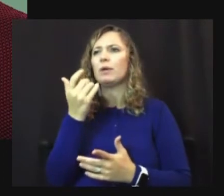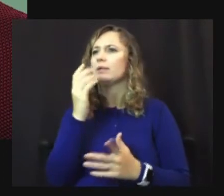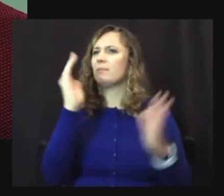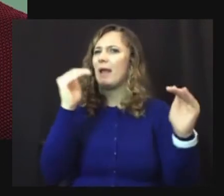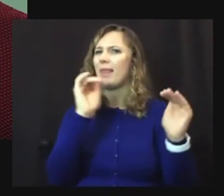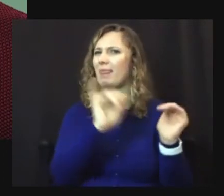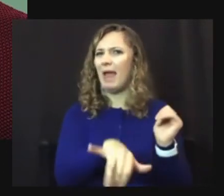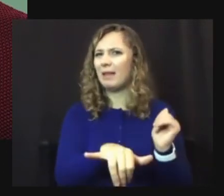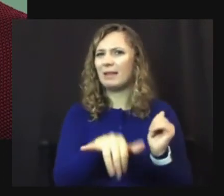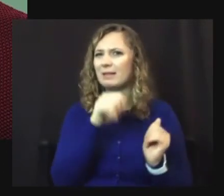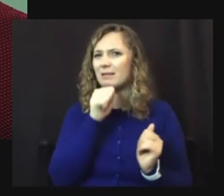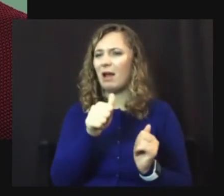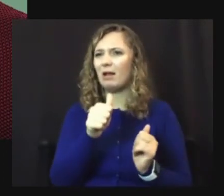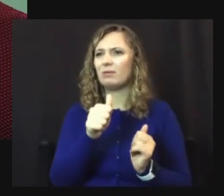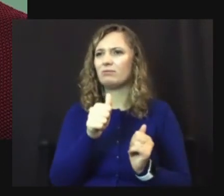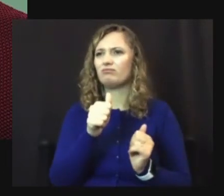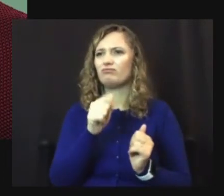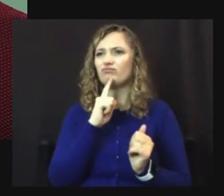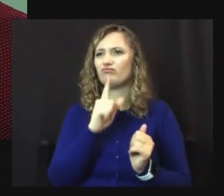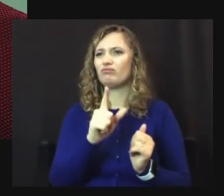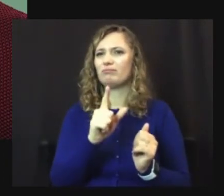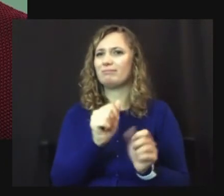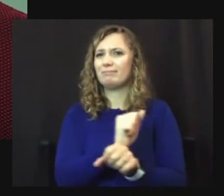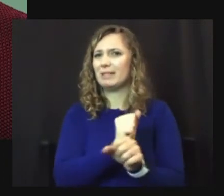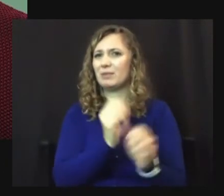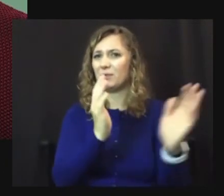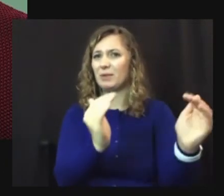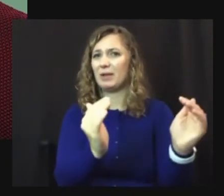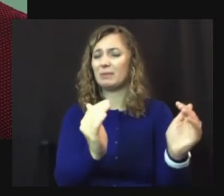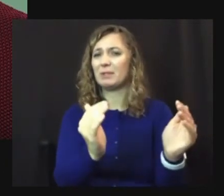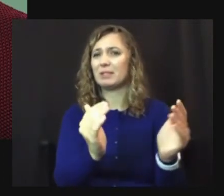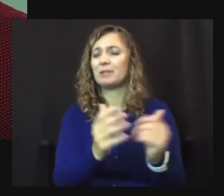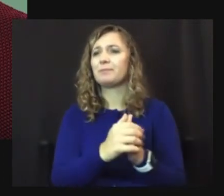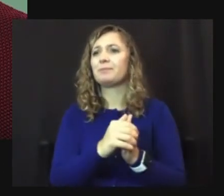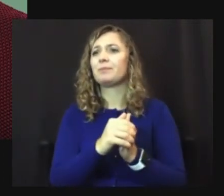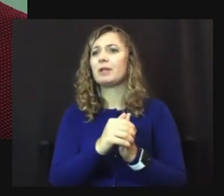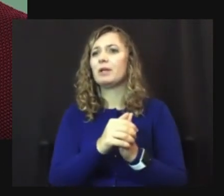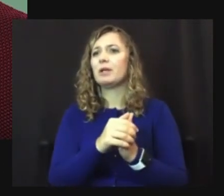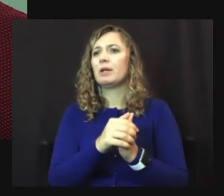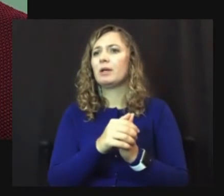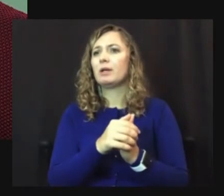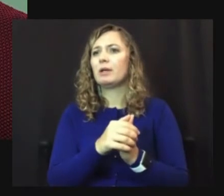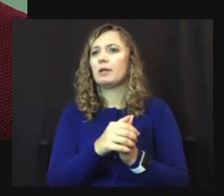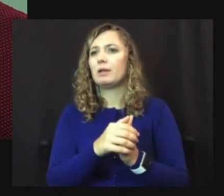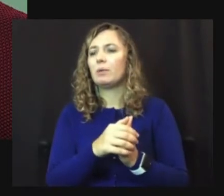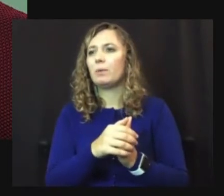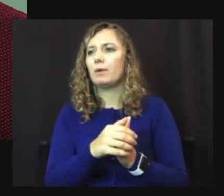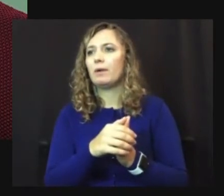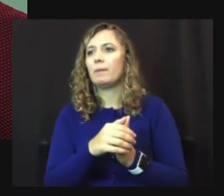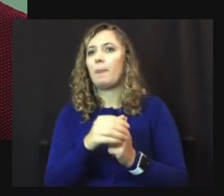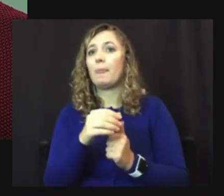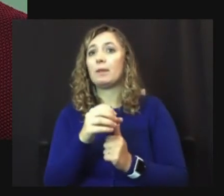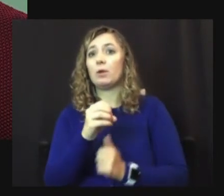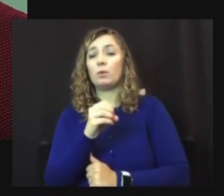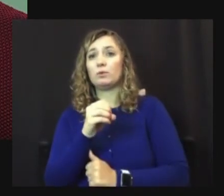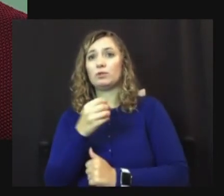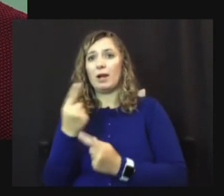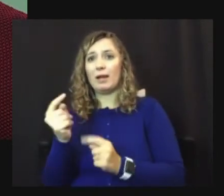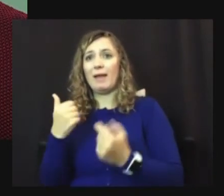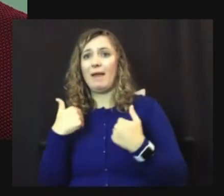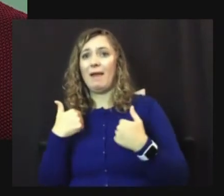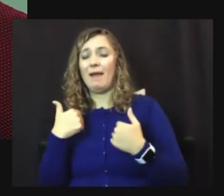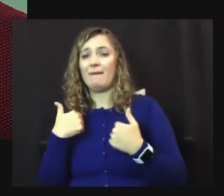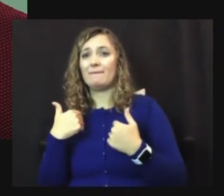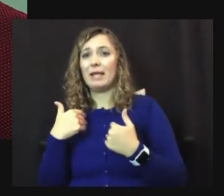just get this person with Parkinson's who has a motor planning disability to be able to do these things?